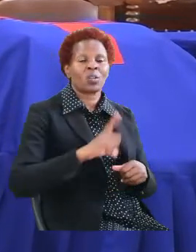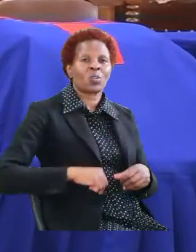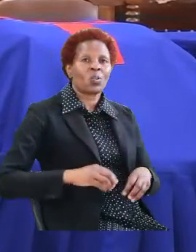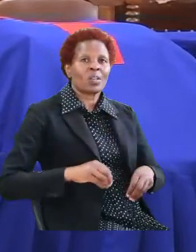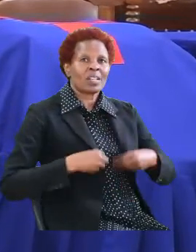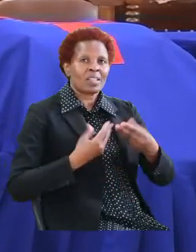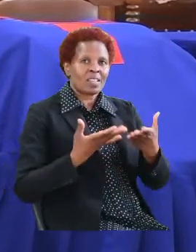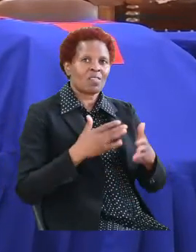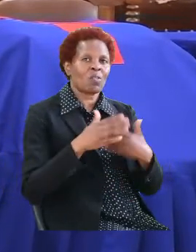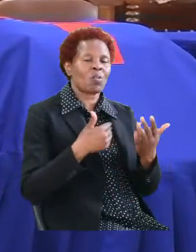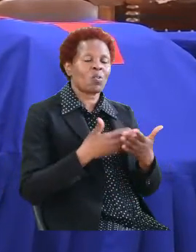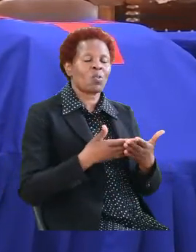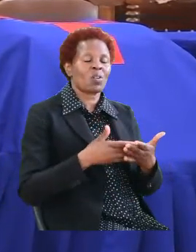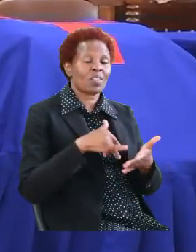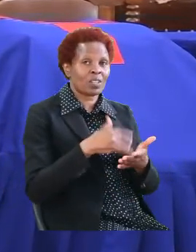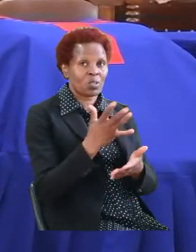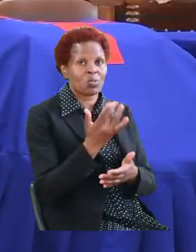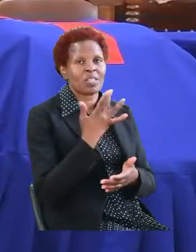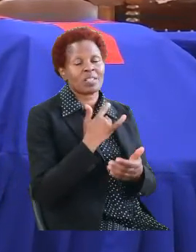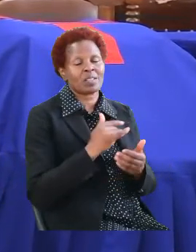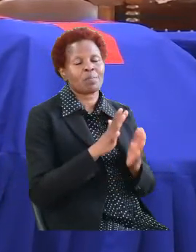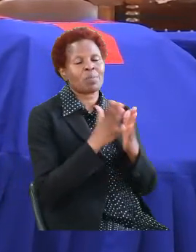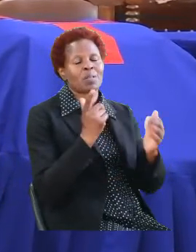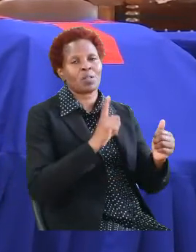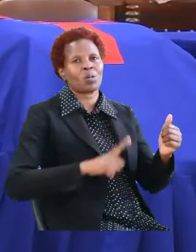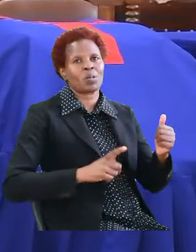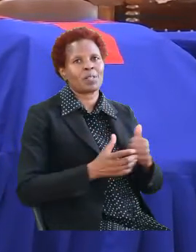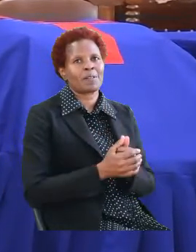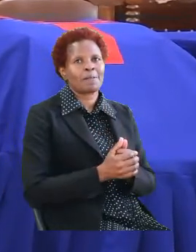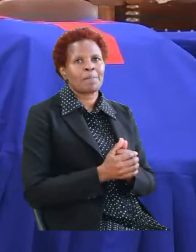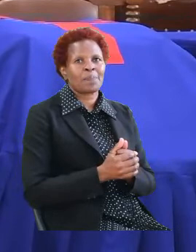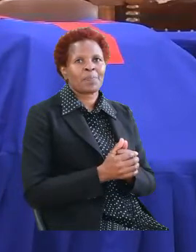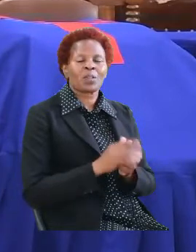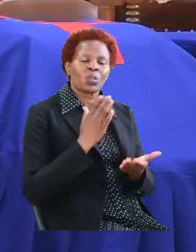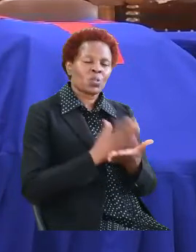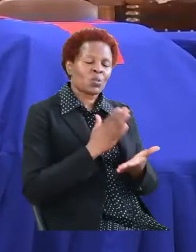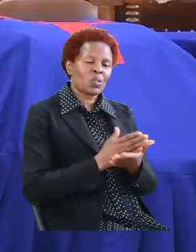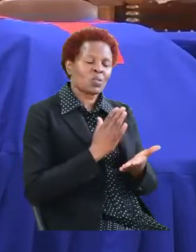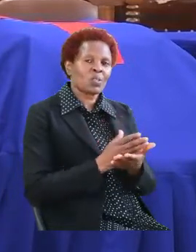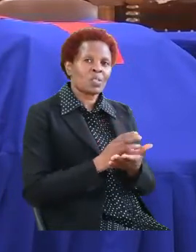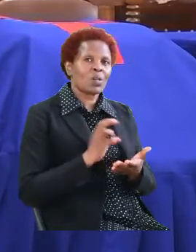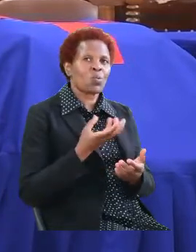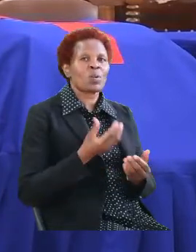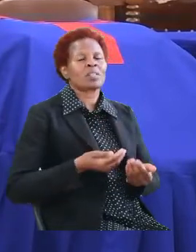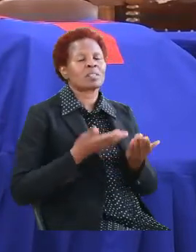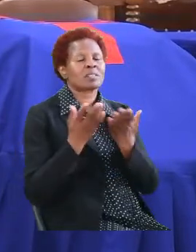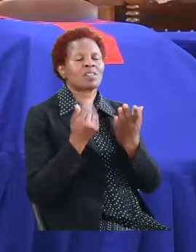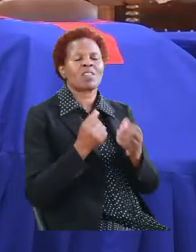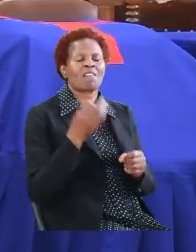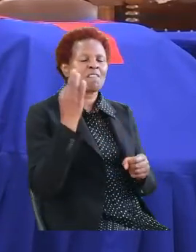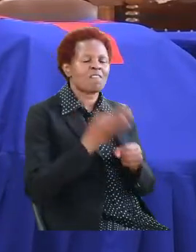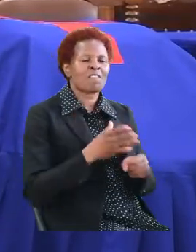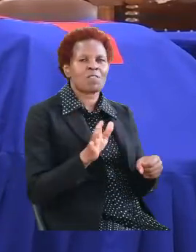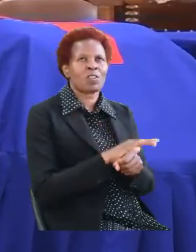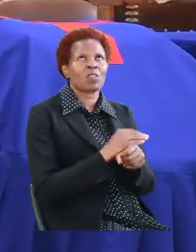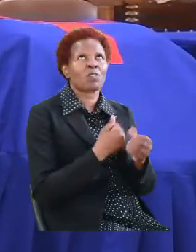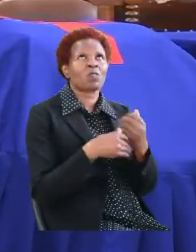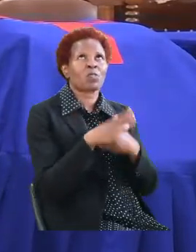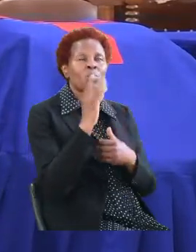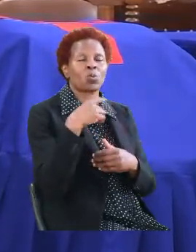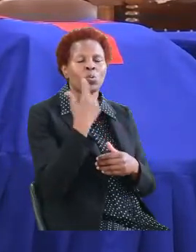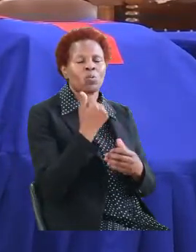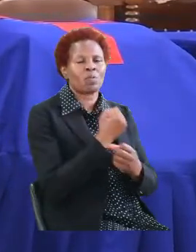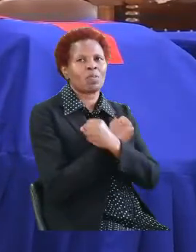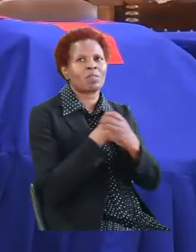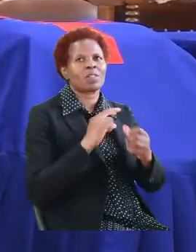provide everything that you ever needed. Praise the name of the Lord. Indeed, we serve a great God. A God that loves us